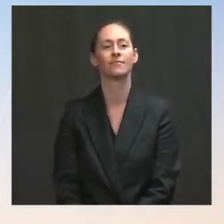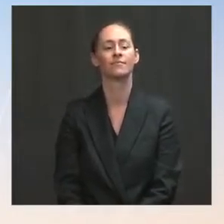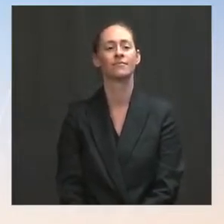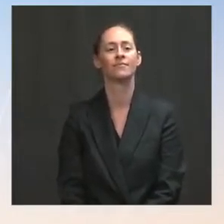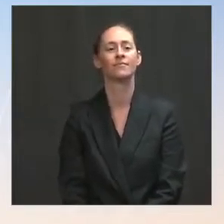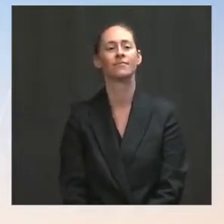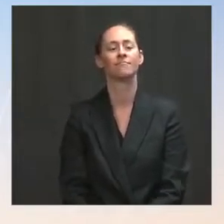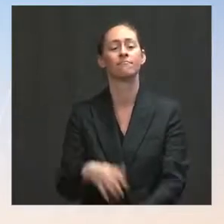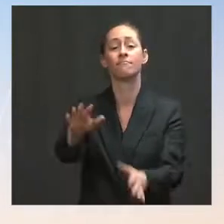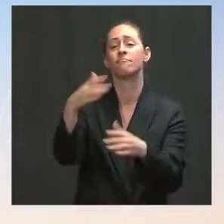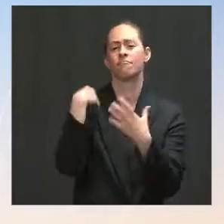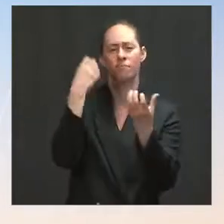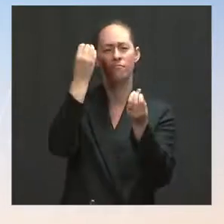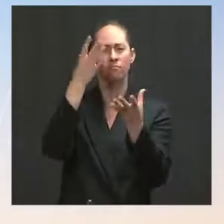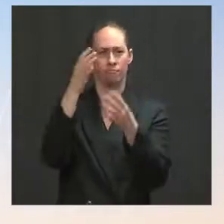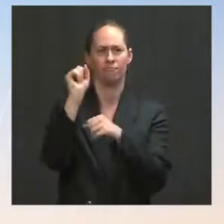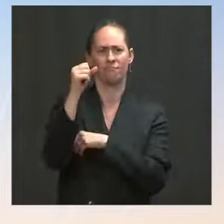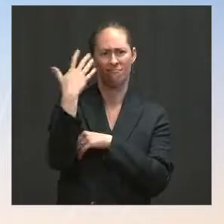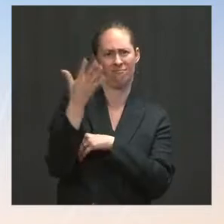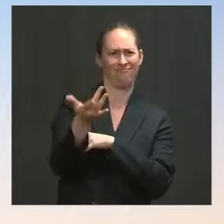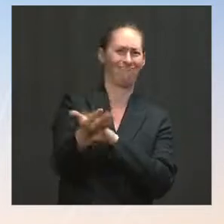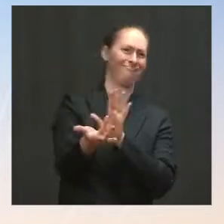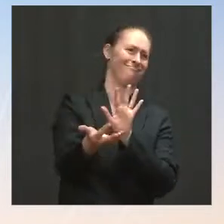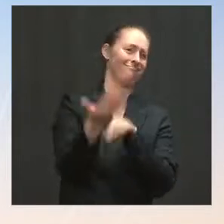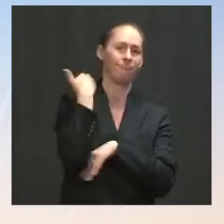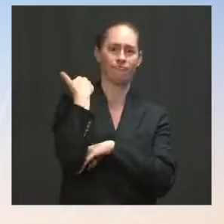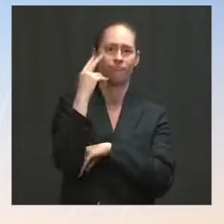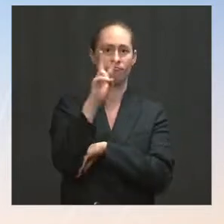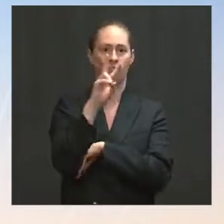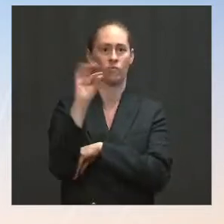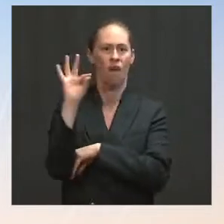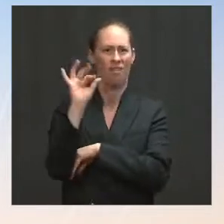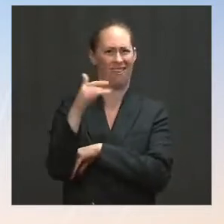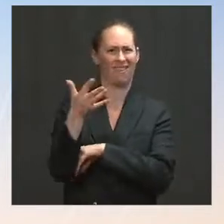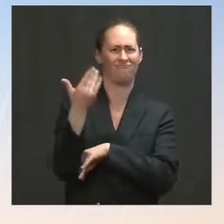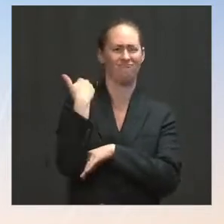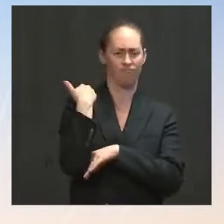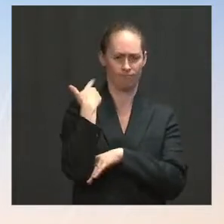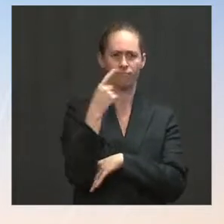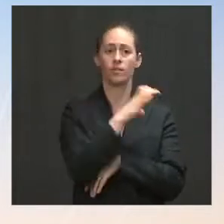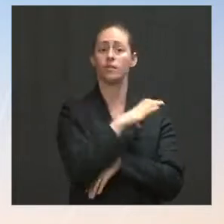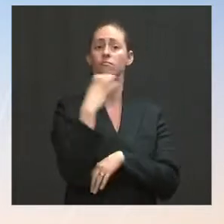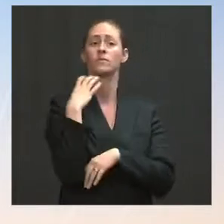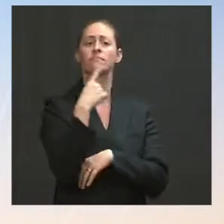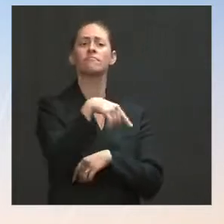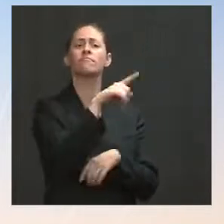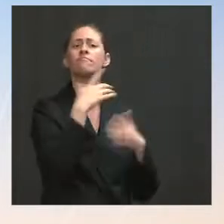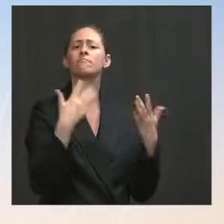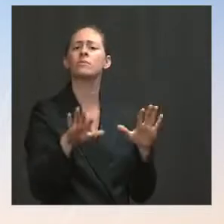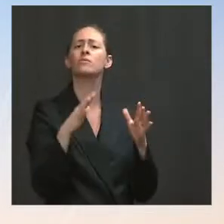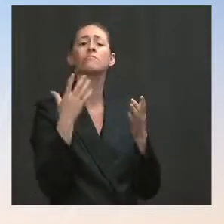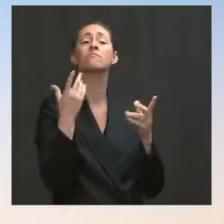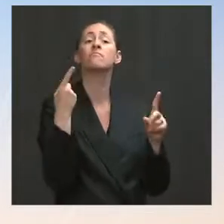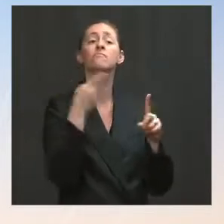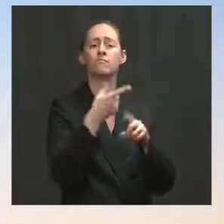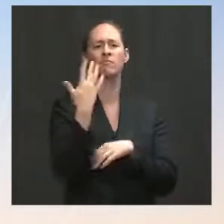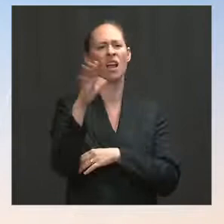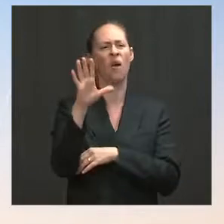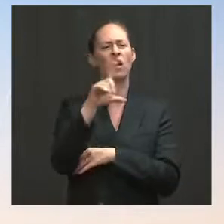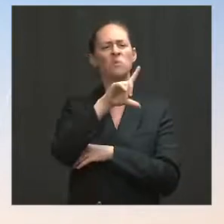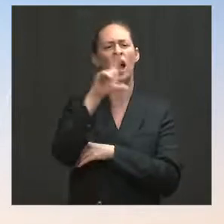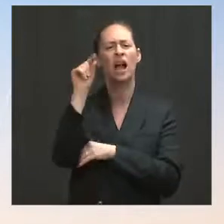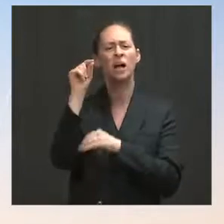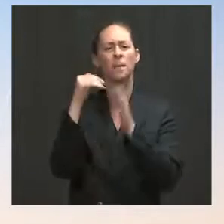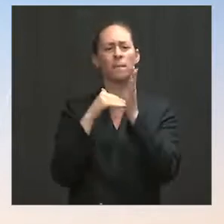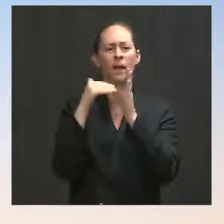2009, which is quite some time ago, Congress has directed $20 million in democracy assistance annually. But even if you look at last